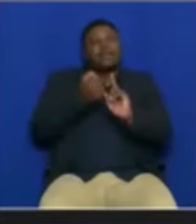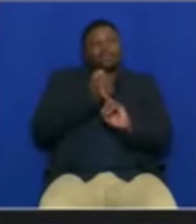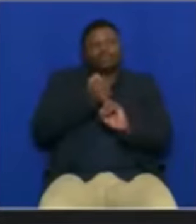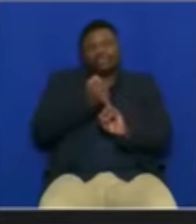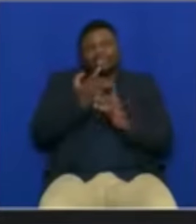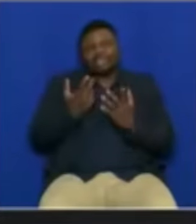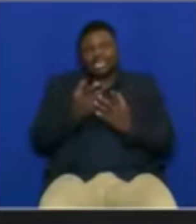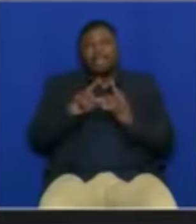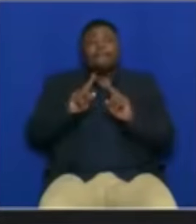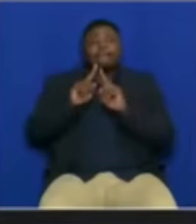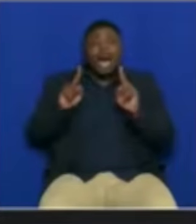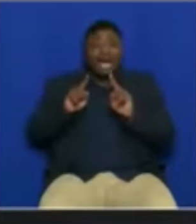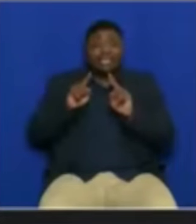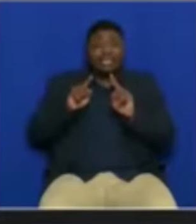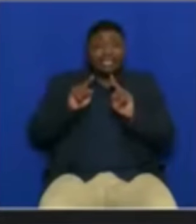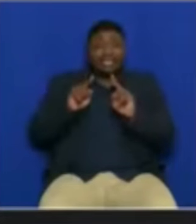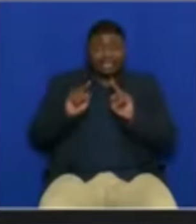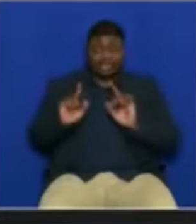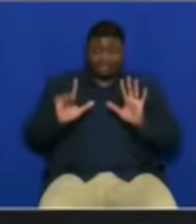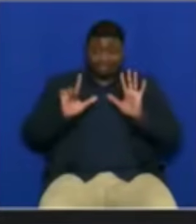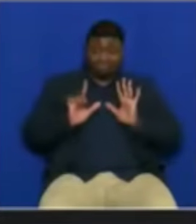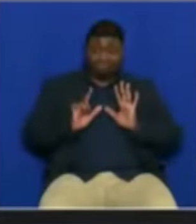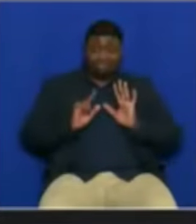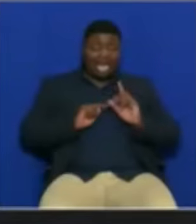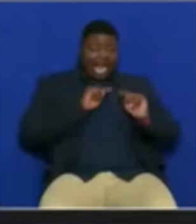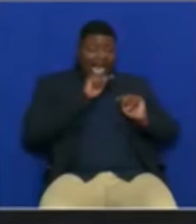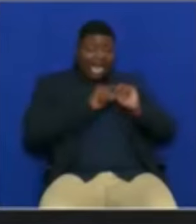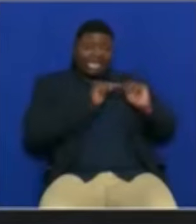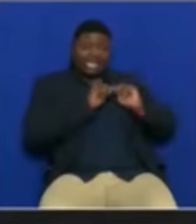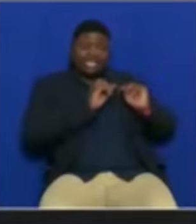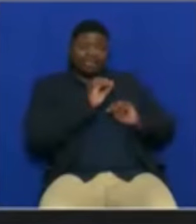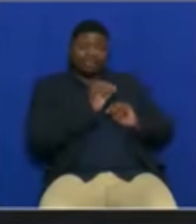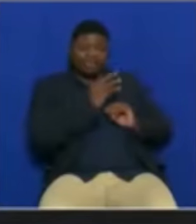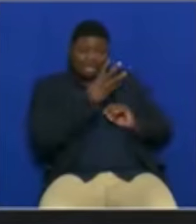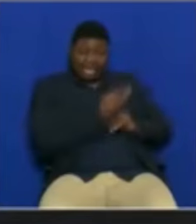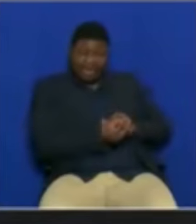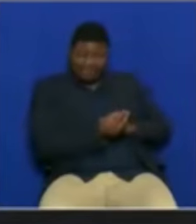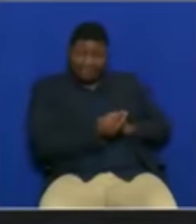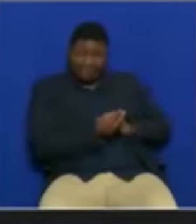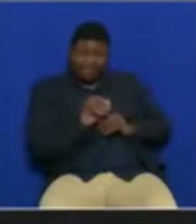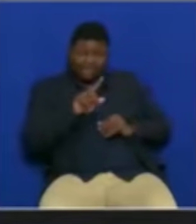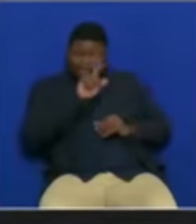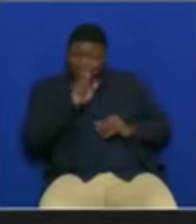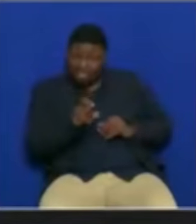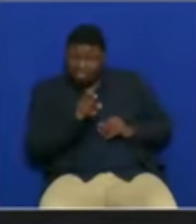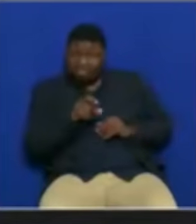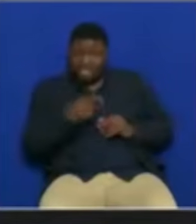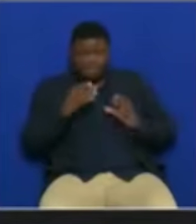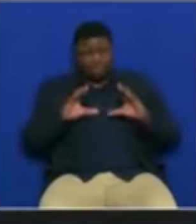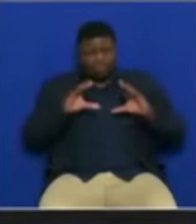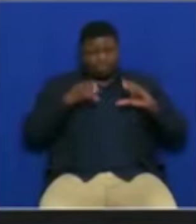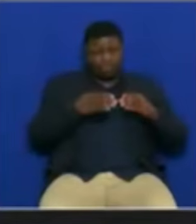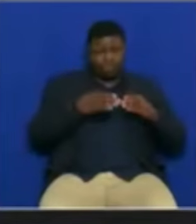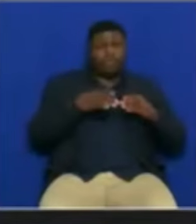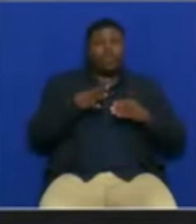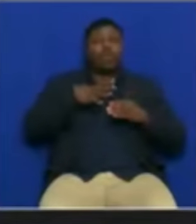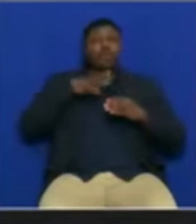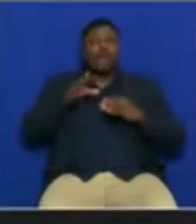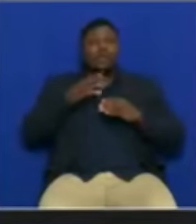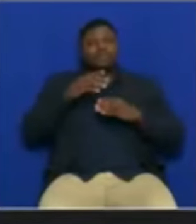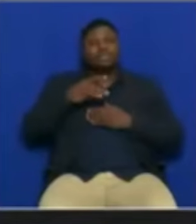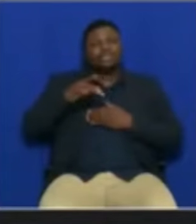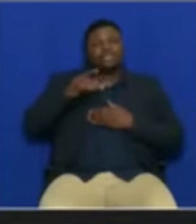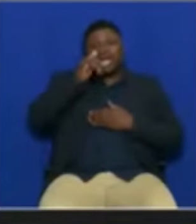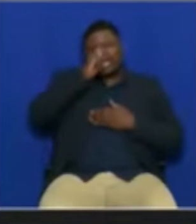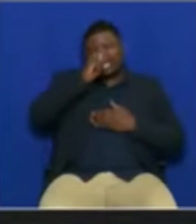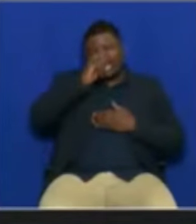7 people are involved in a scheme to capture crime intelligence? Is